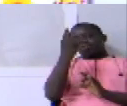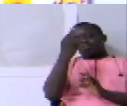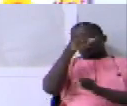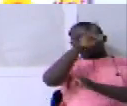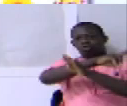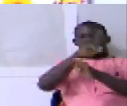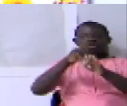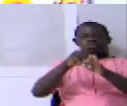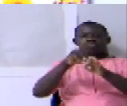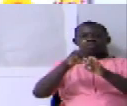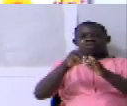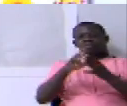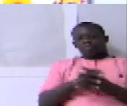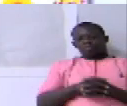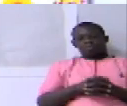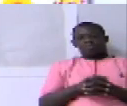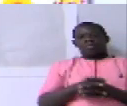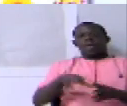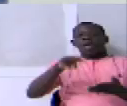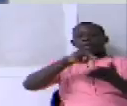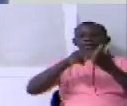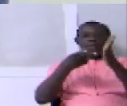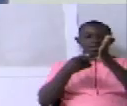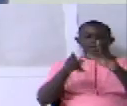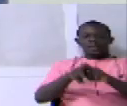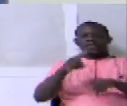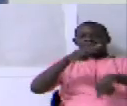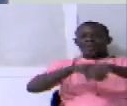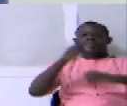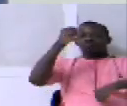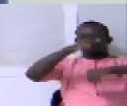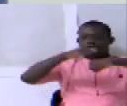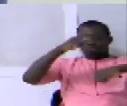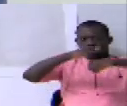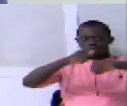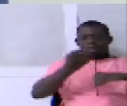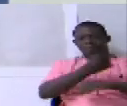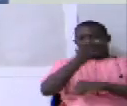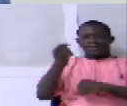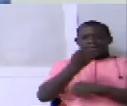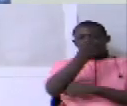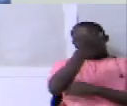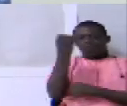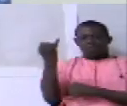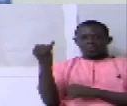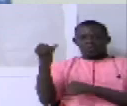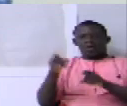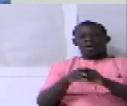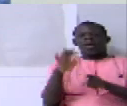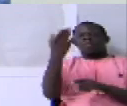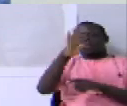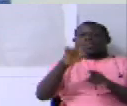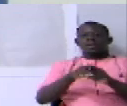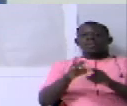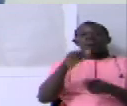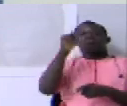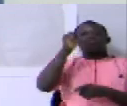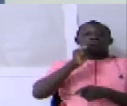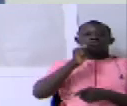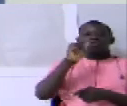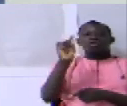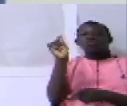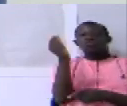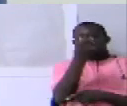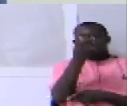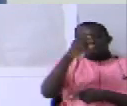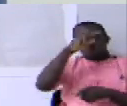kilintade. During the torture of those individuals, were recruits used or were they